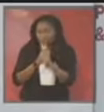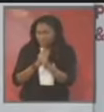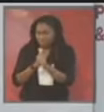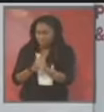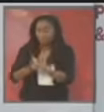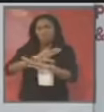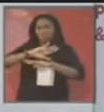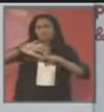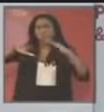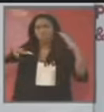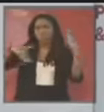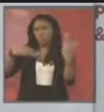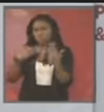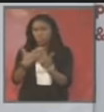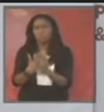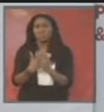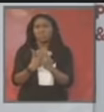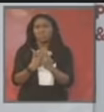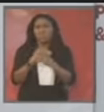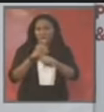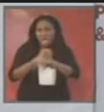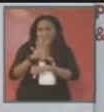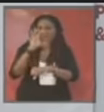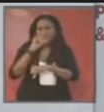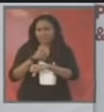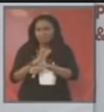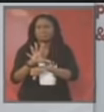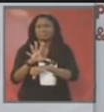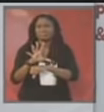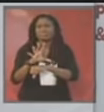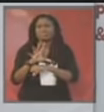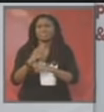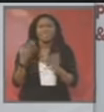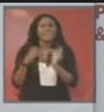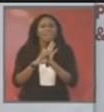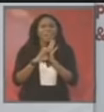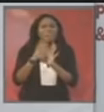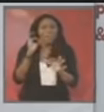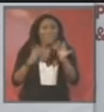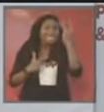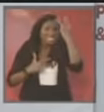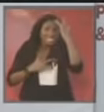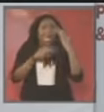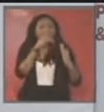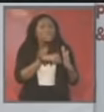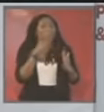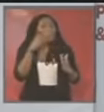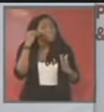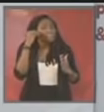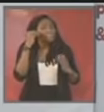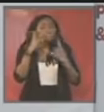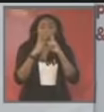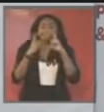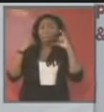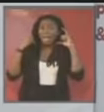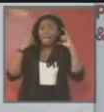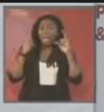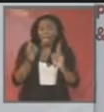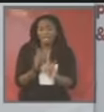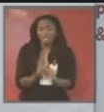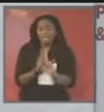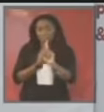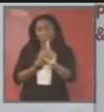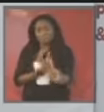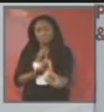the recommendations with respect to not going to work when you're ill, wearing your masks, maintaining your